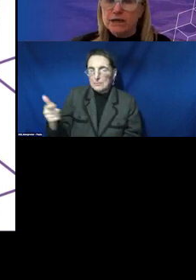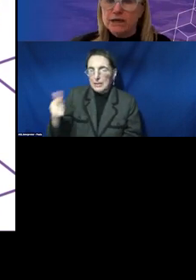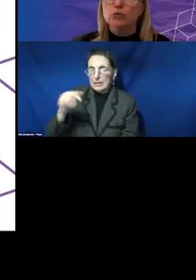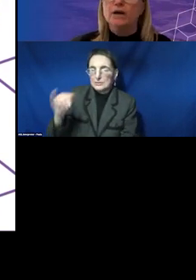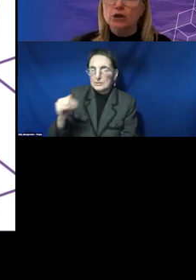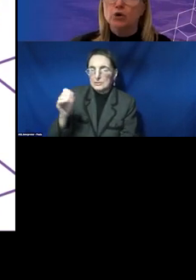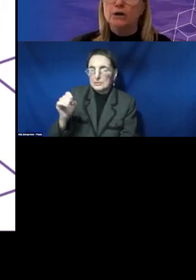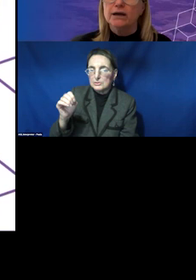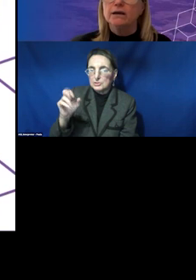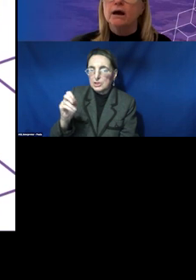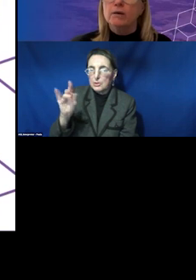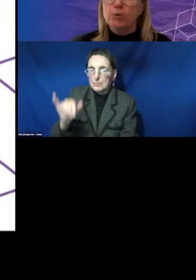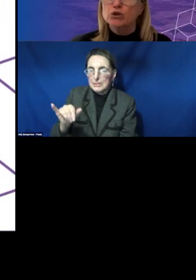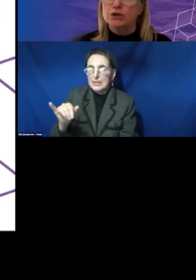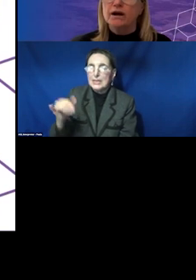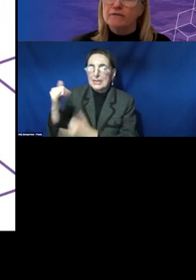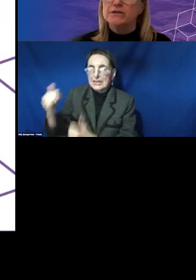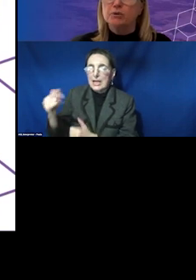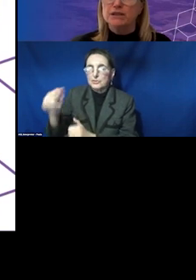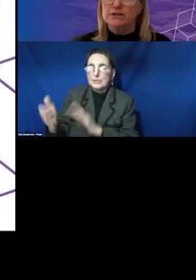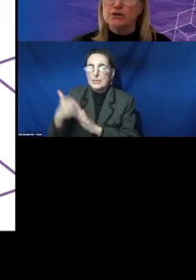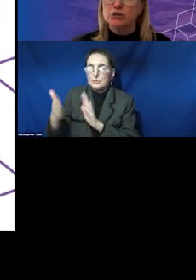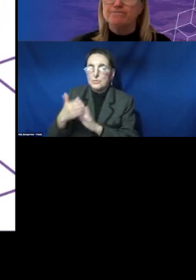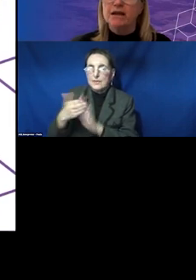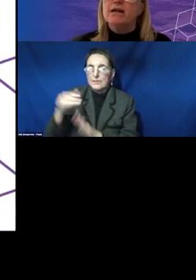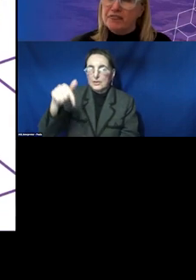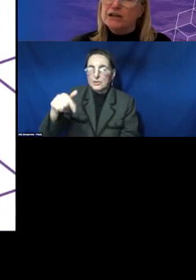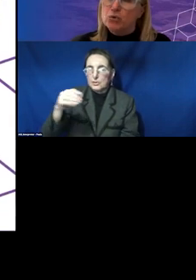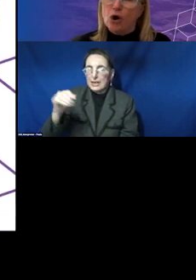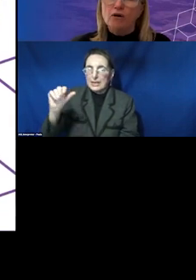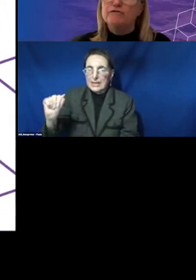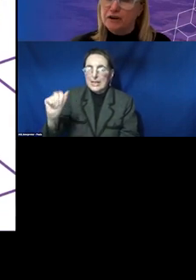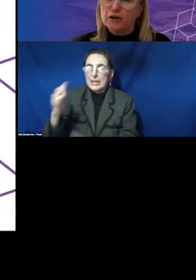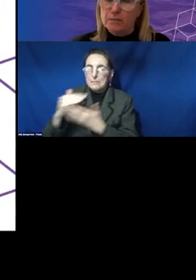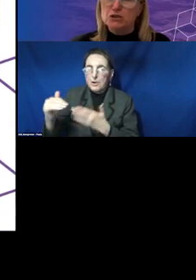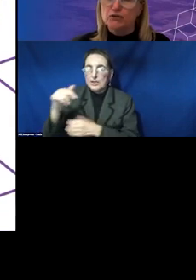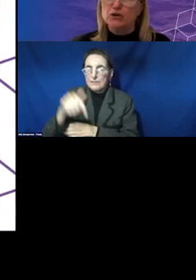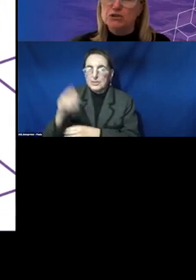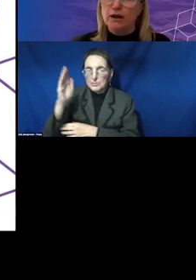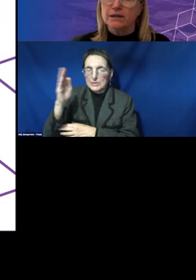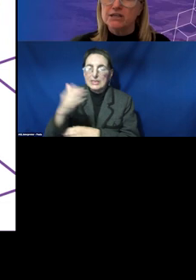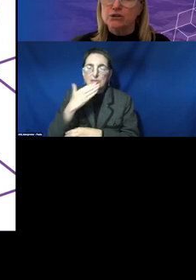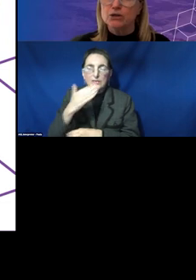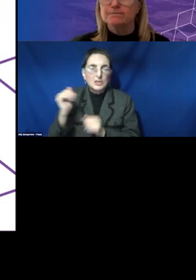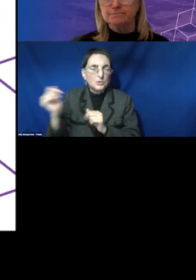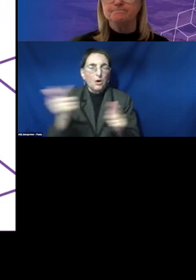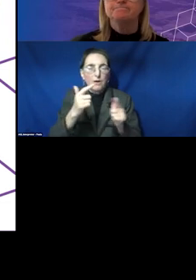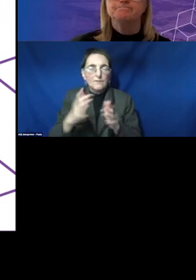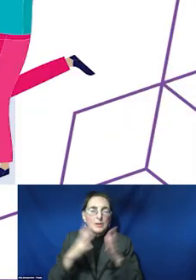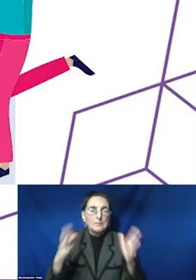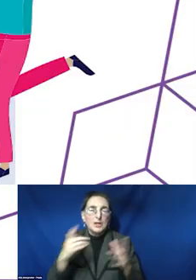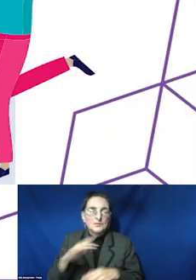so he can run the Q&A portion of this presentation. Thank you all very much for your time and attention.